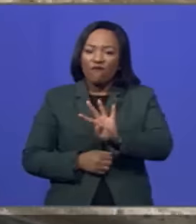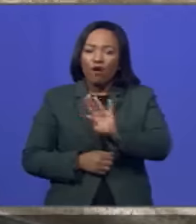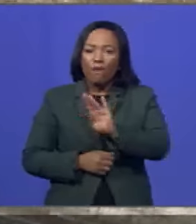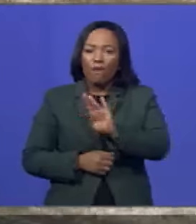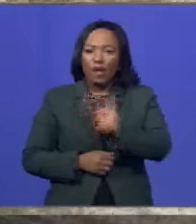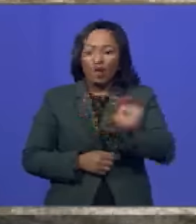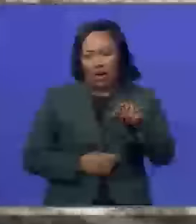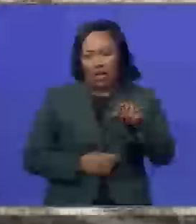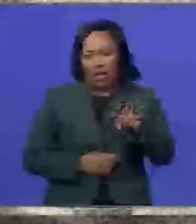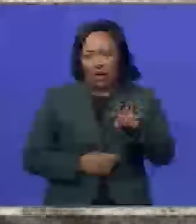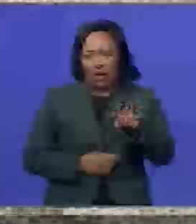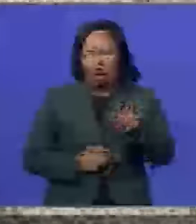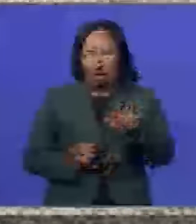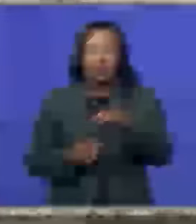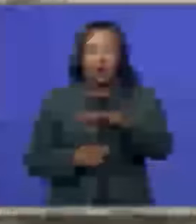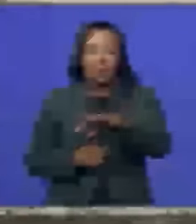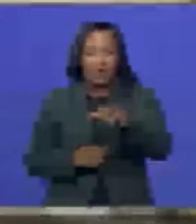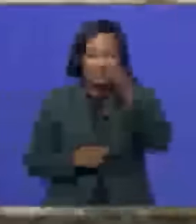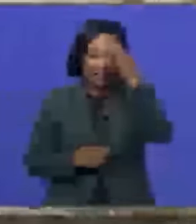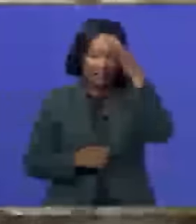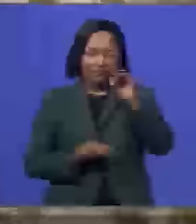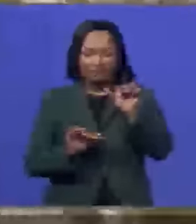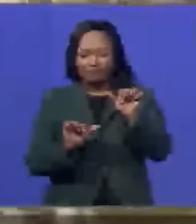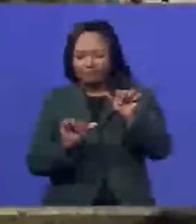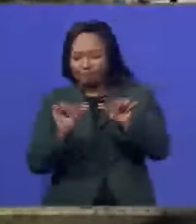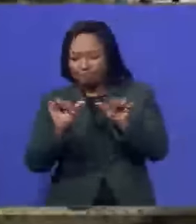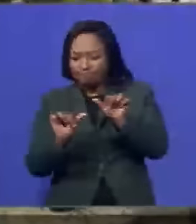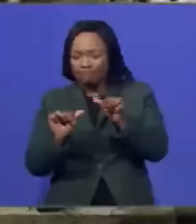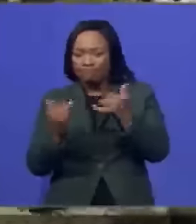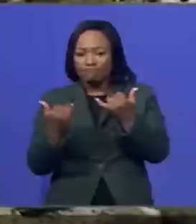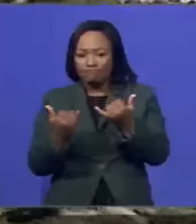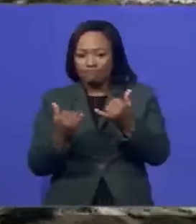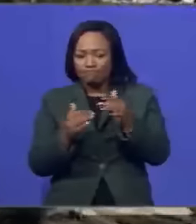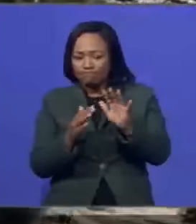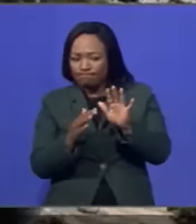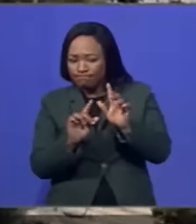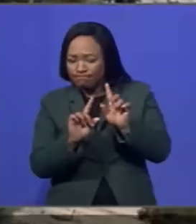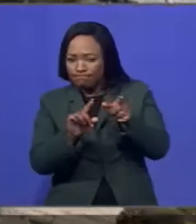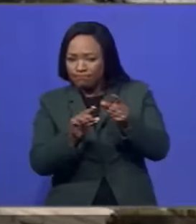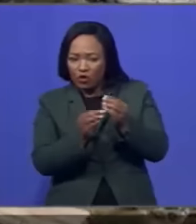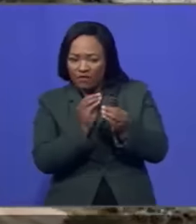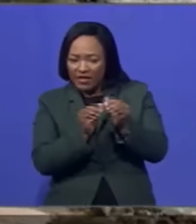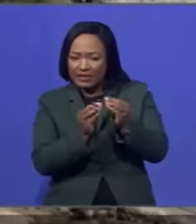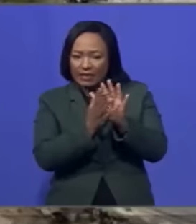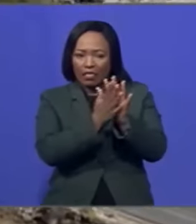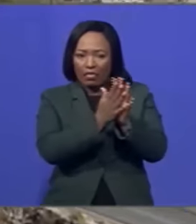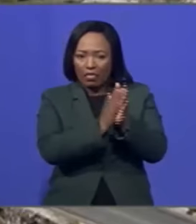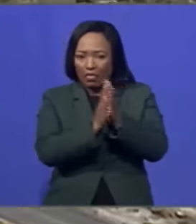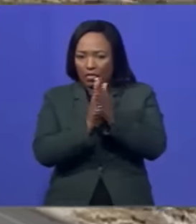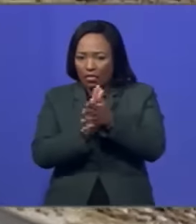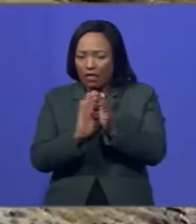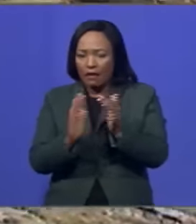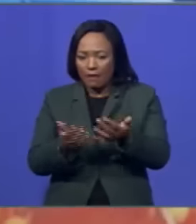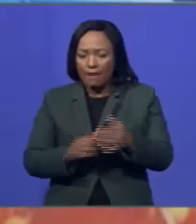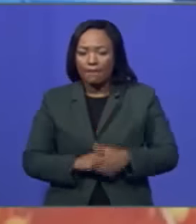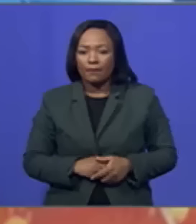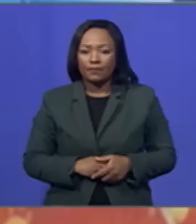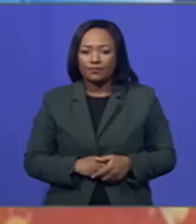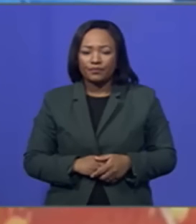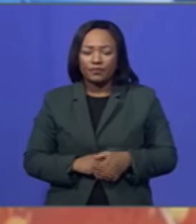province o se o hlahlobile dibaka tse angweng ke dikgohola mme o sebetsana le ho lokisa meaho e senyehileng. I think we've got a better sense